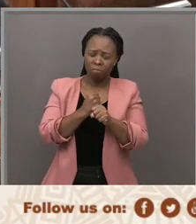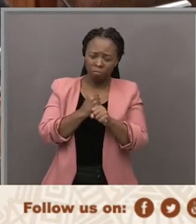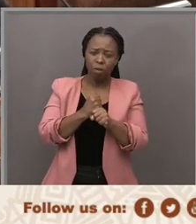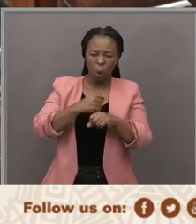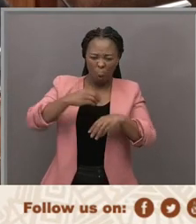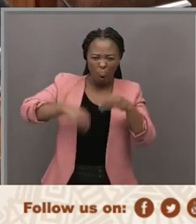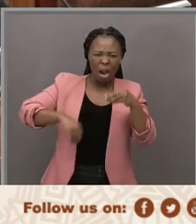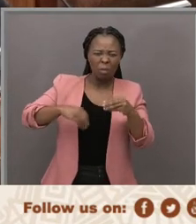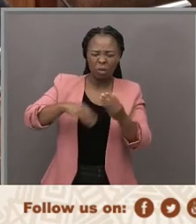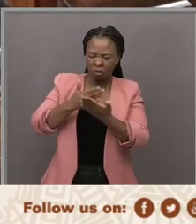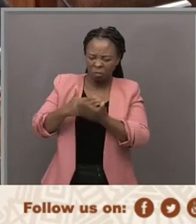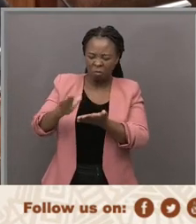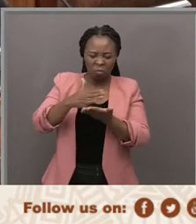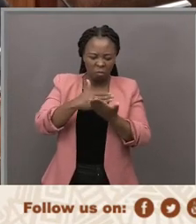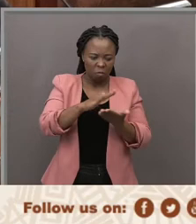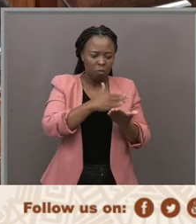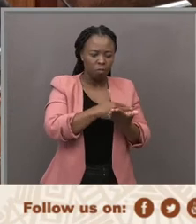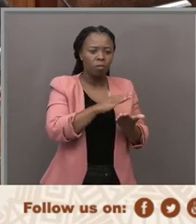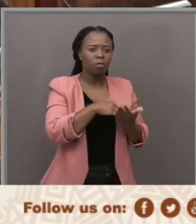of this provincial government.